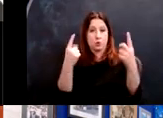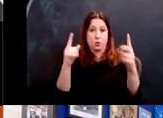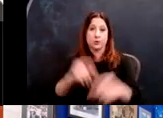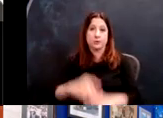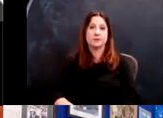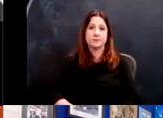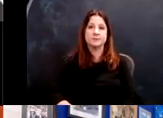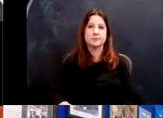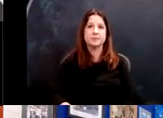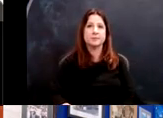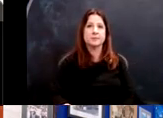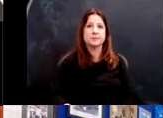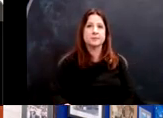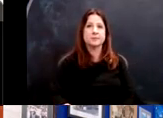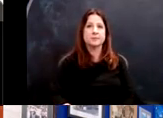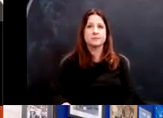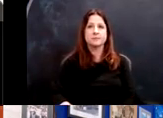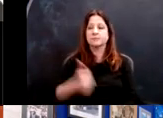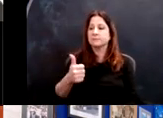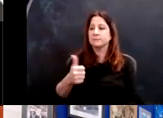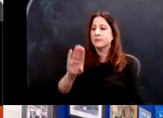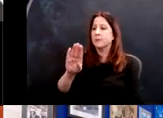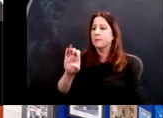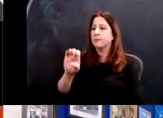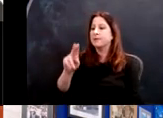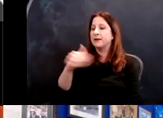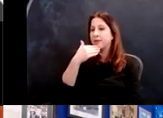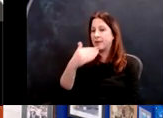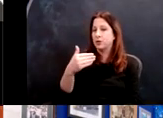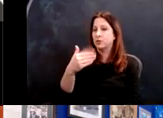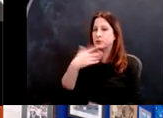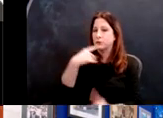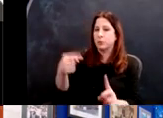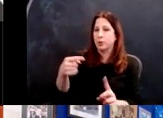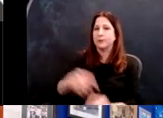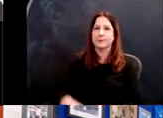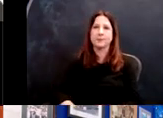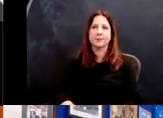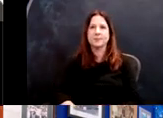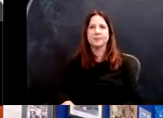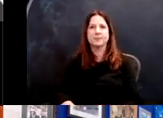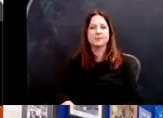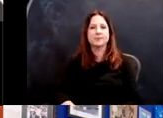Mm-hmm. Thank you, Ginger, so much for sharing that. Those are great points. You're welcome.